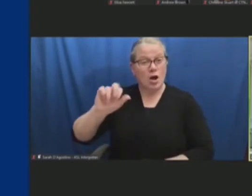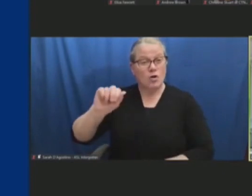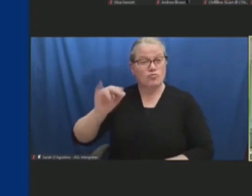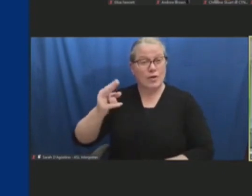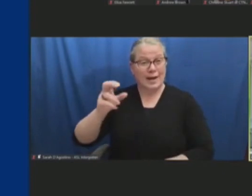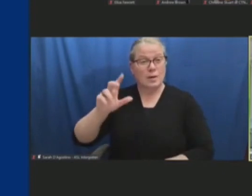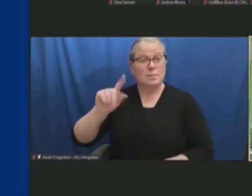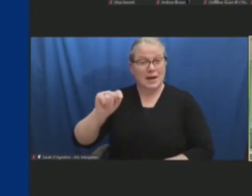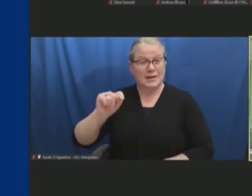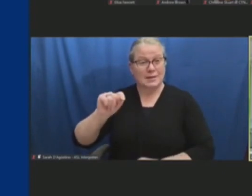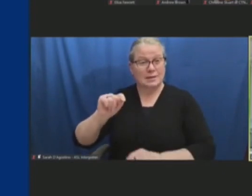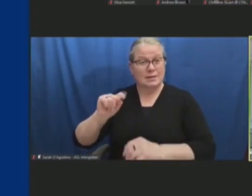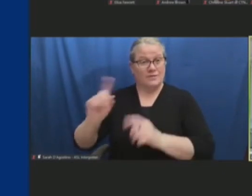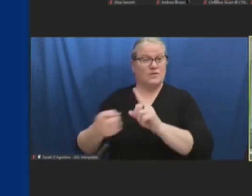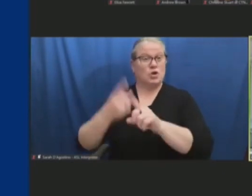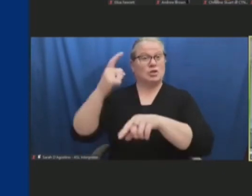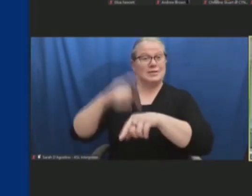appropriate